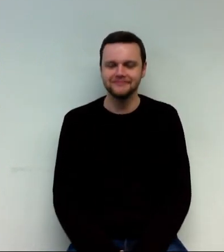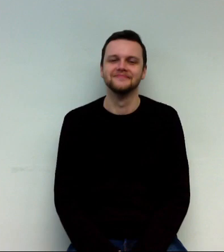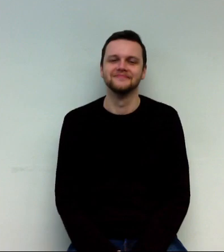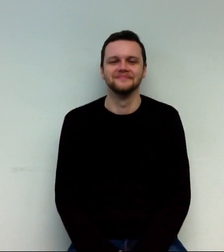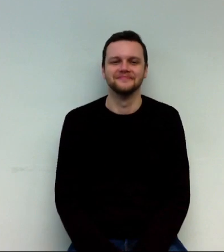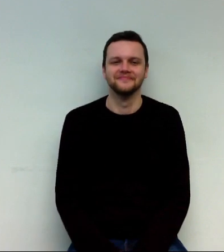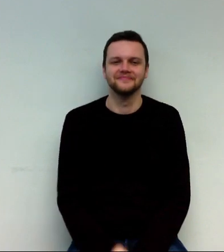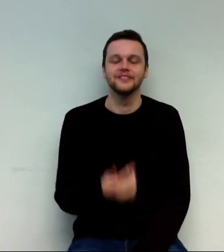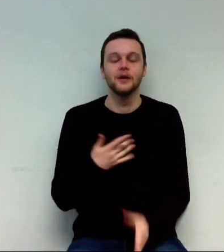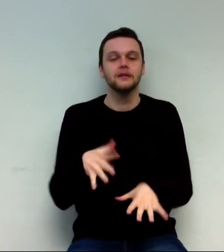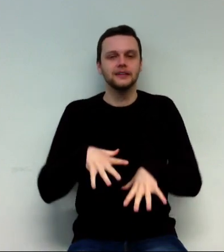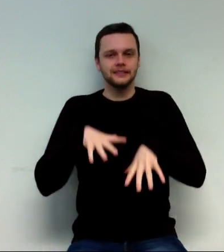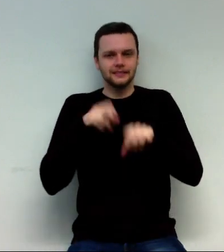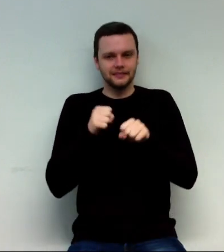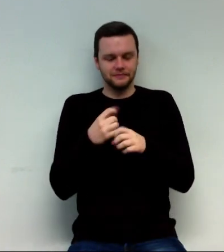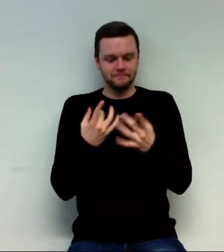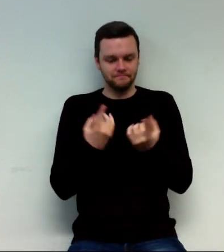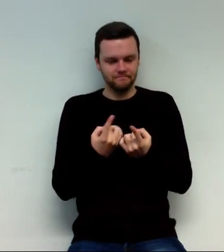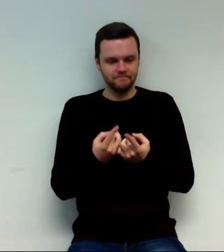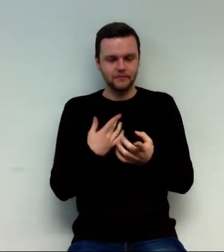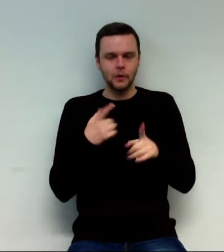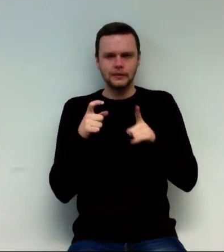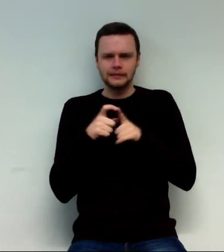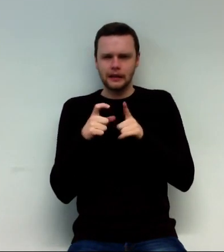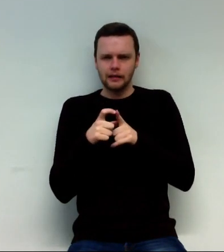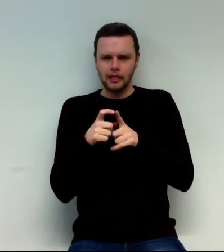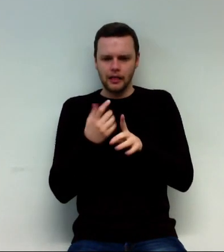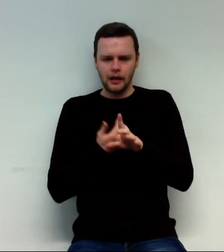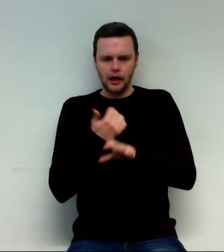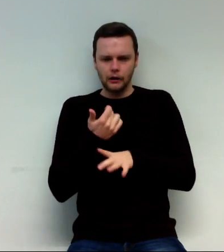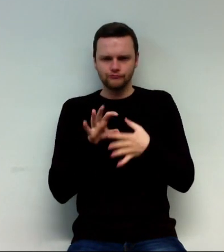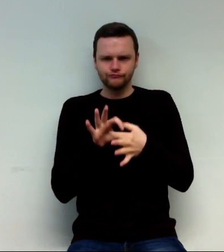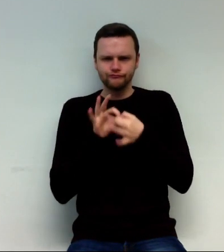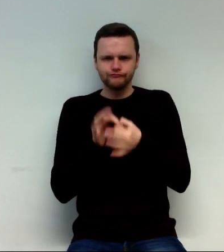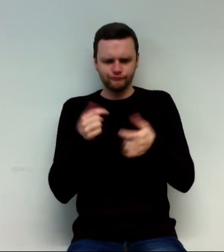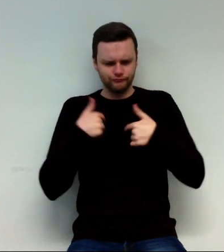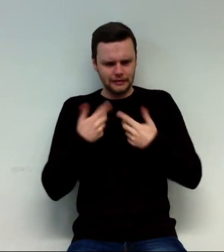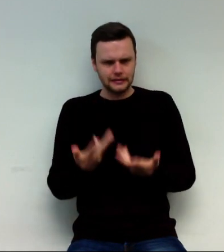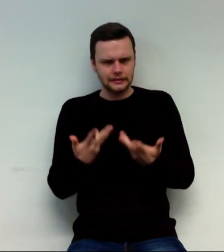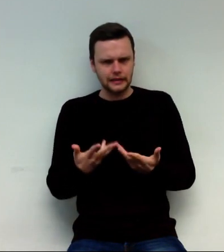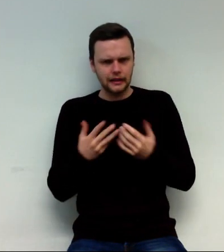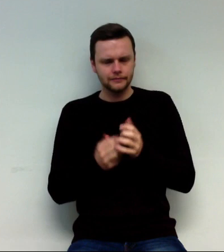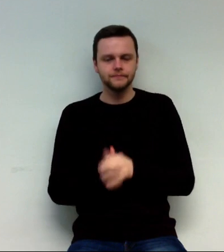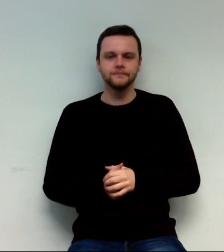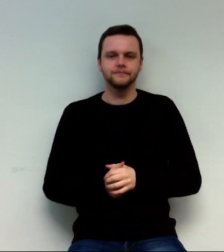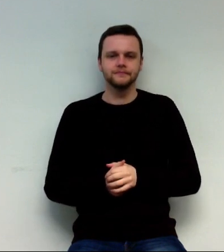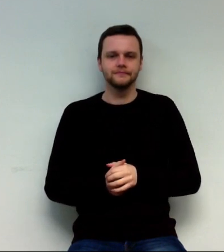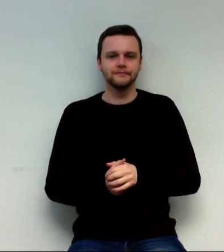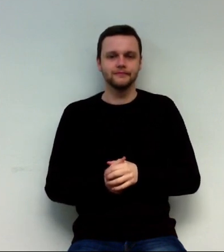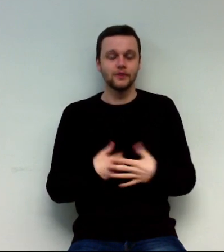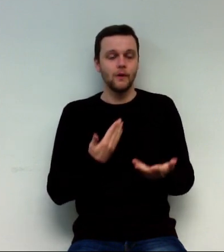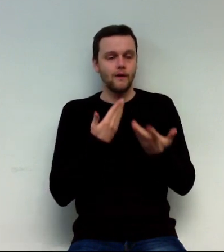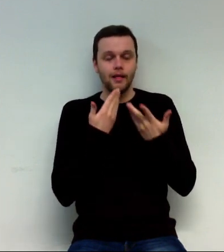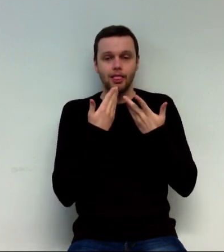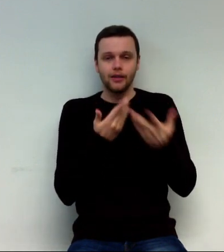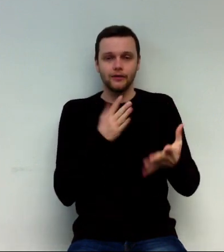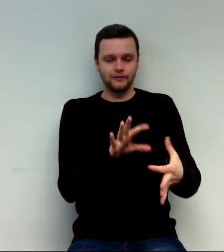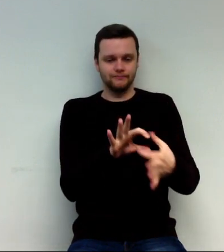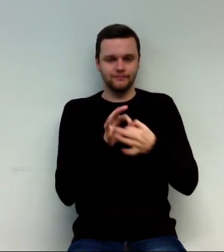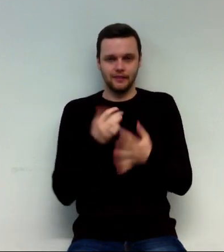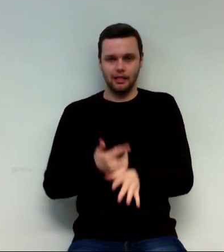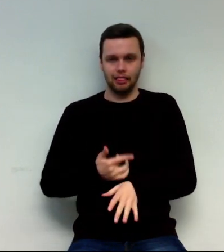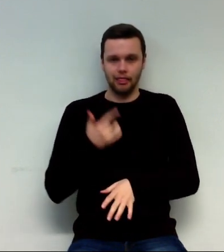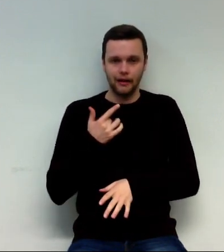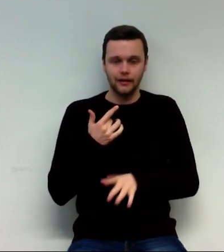Let's get things started. So, Daniel, can you talk us through how should people engage with us today? So thank you very much for tuning in with us live,